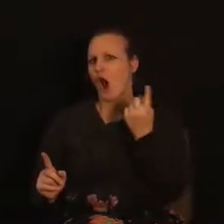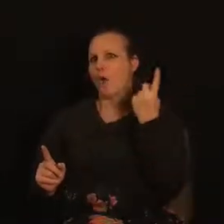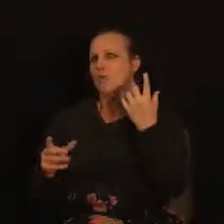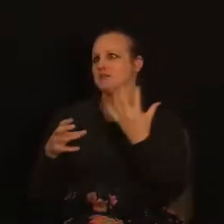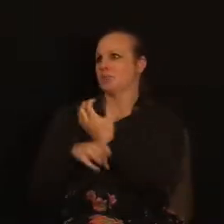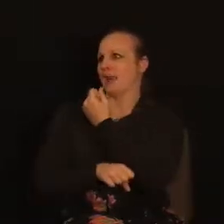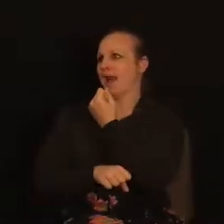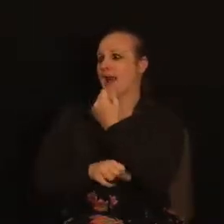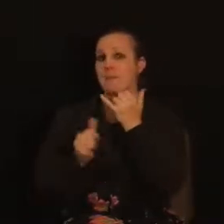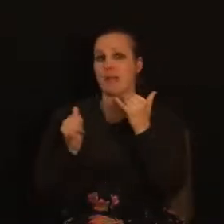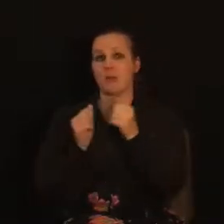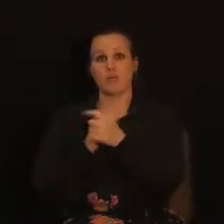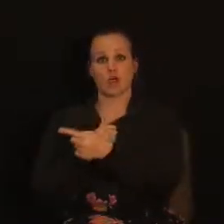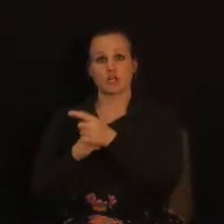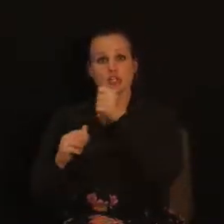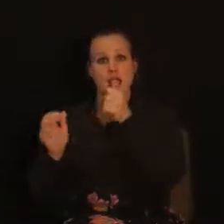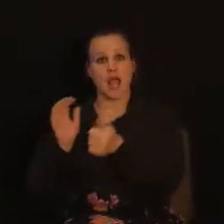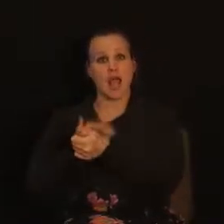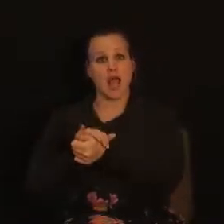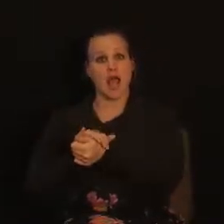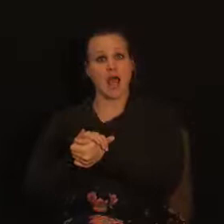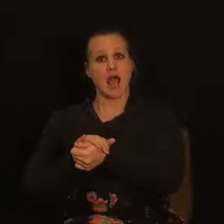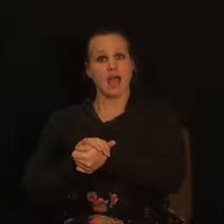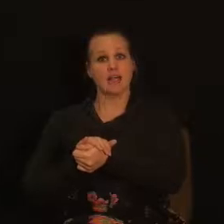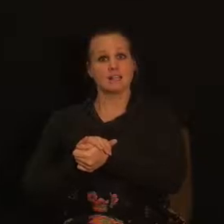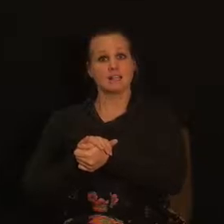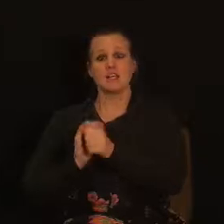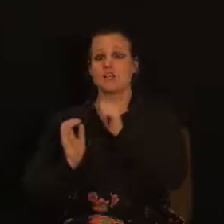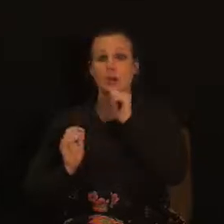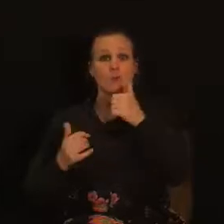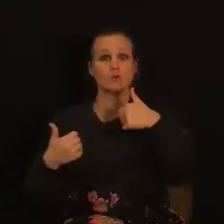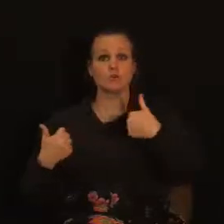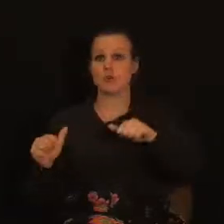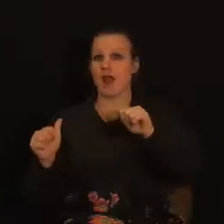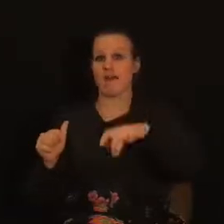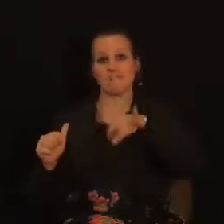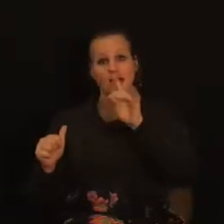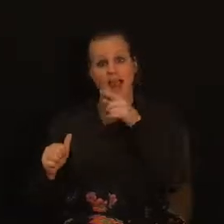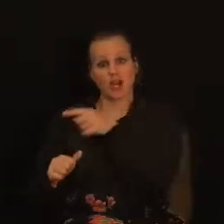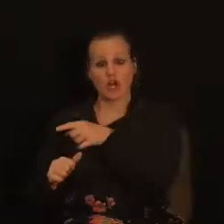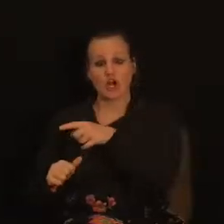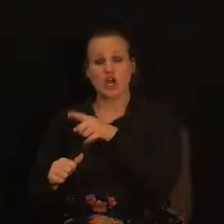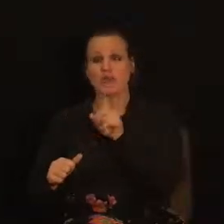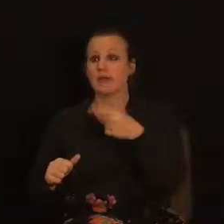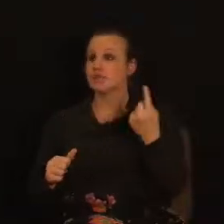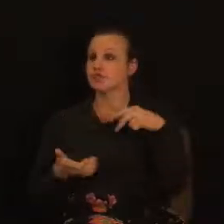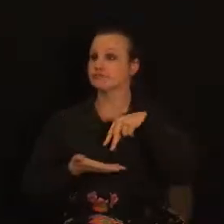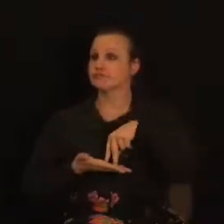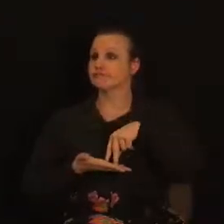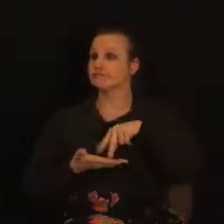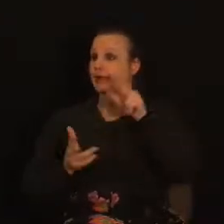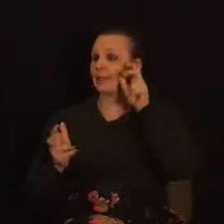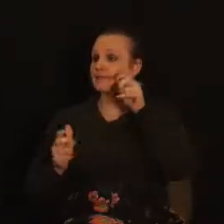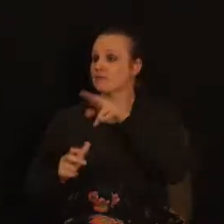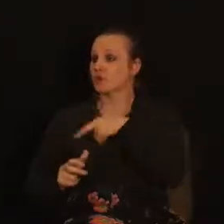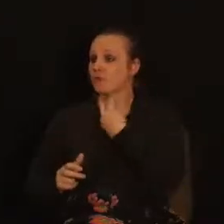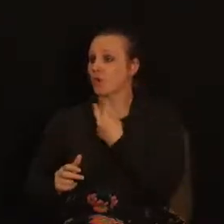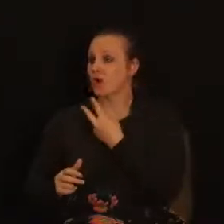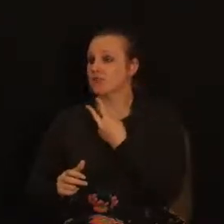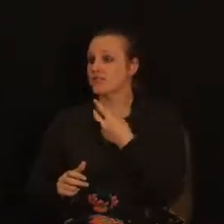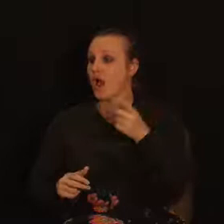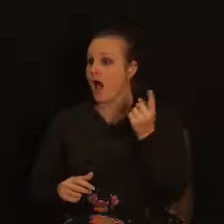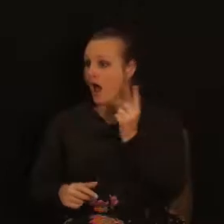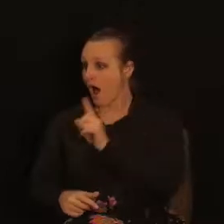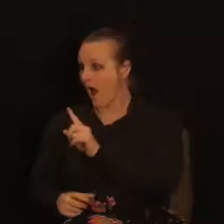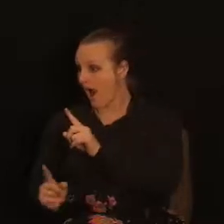and she hides, they don't even try to find her. They just stand there for a minute and listen for her voice. And then they go right over to her and they go,